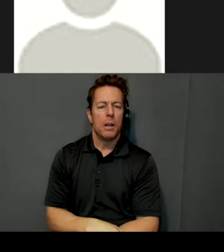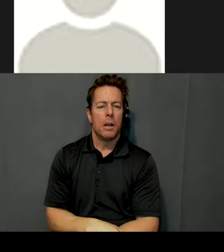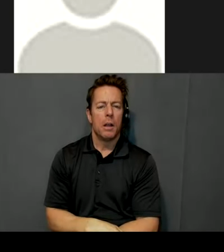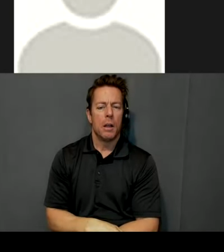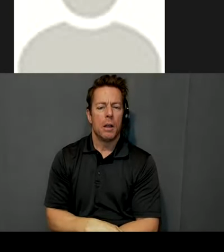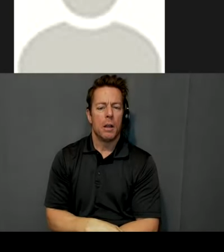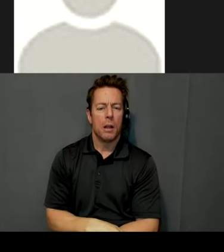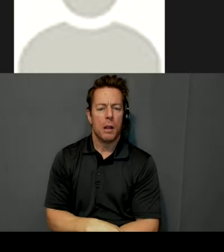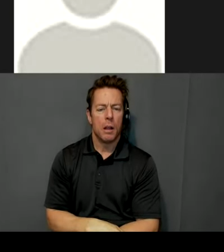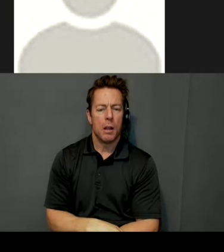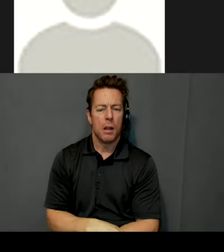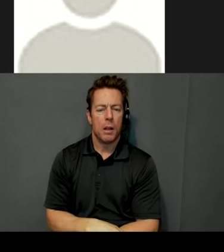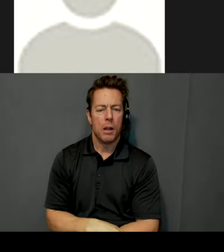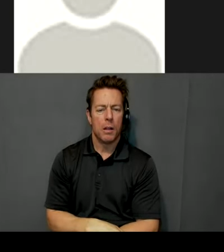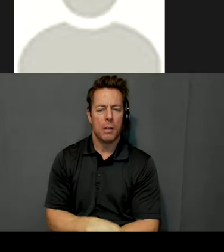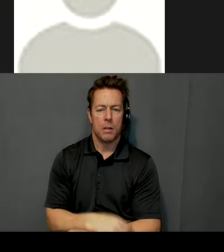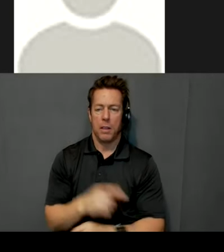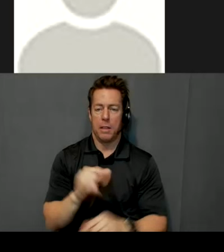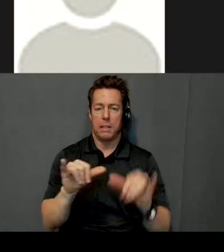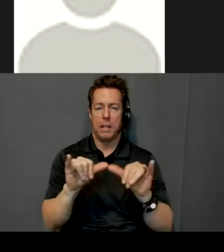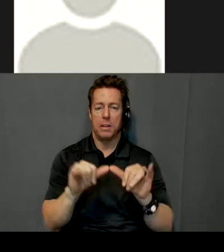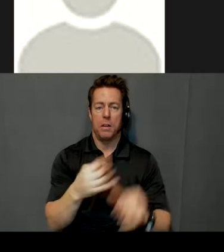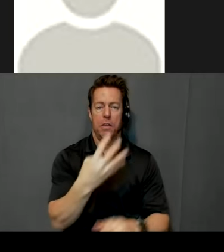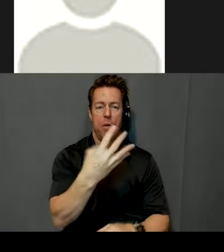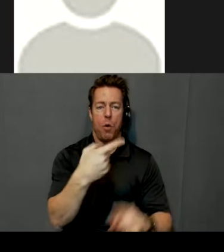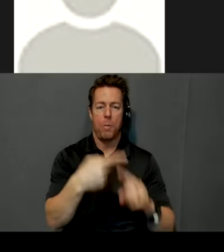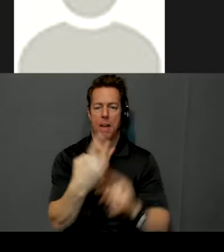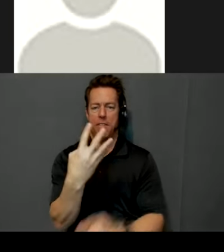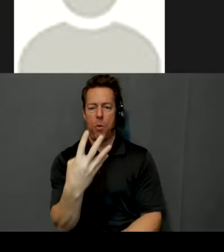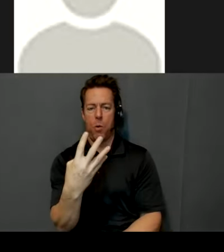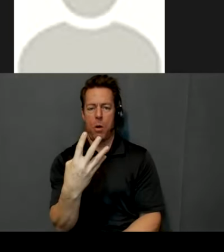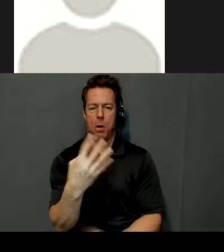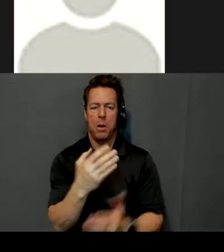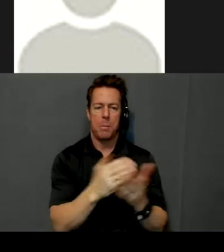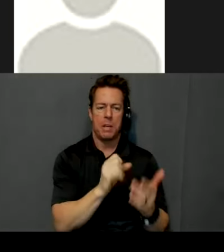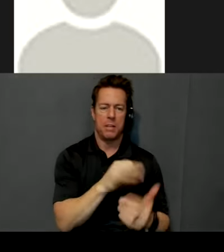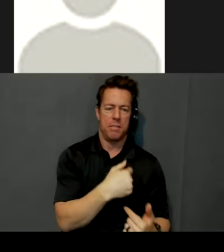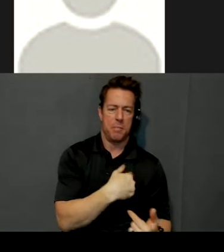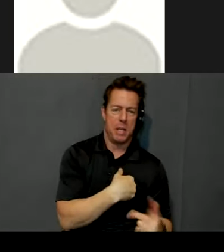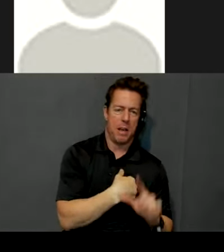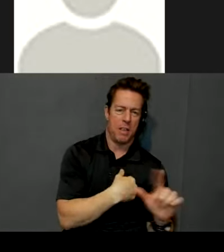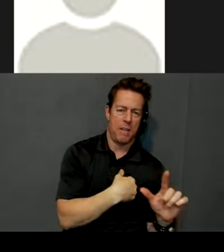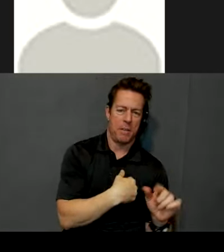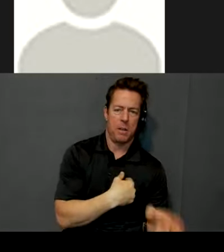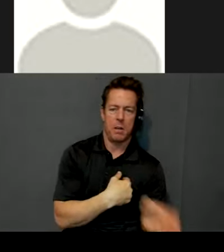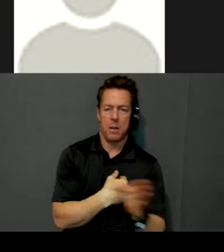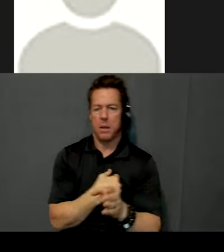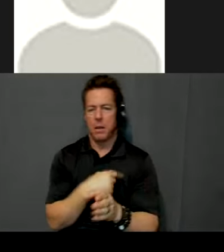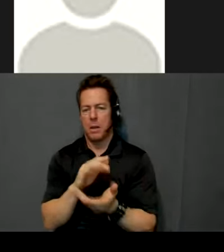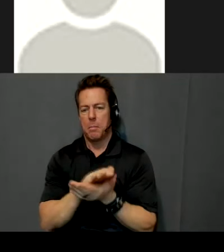These are, again, 4x4, a piece of you still on the left and be still on the